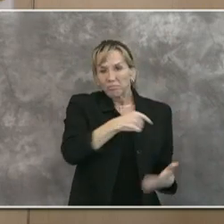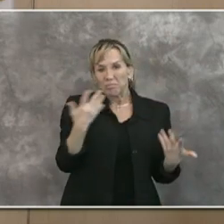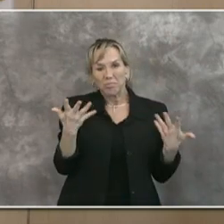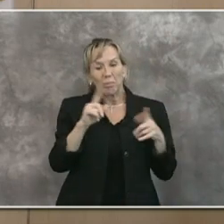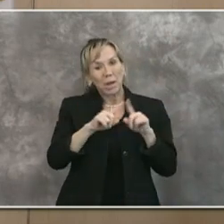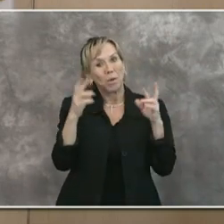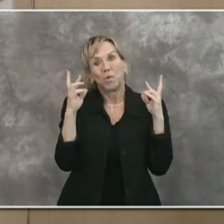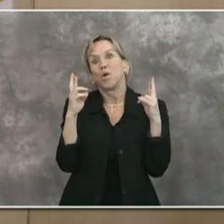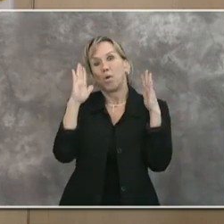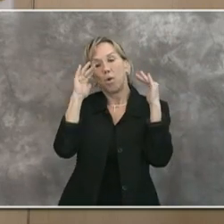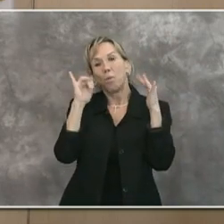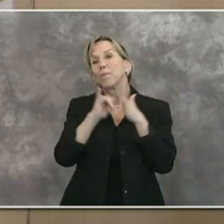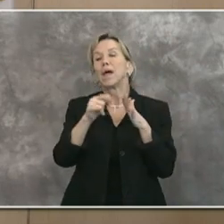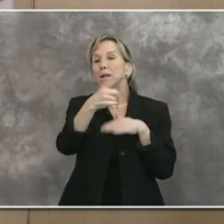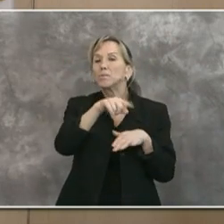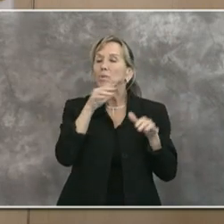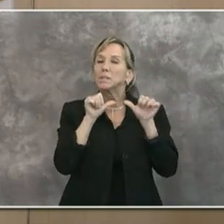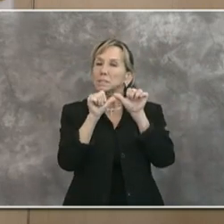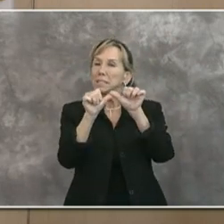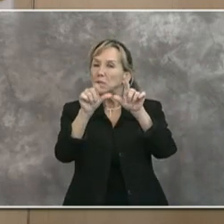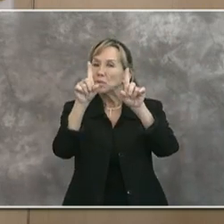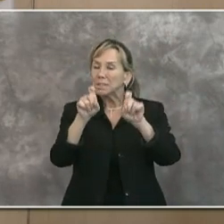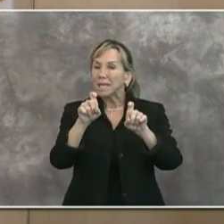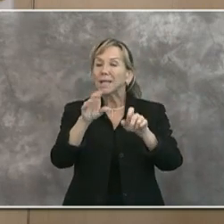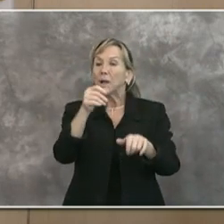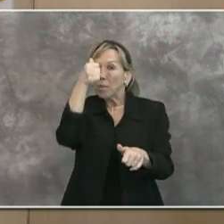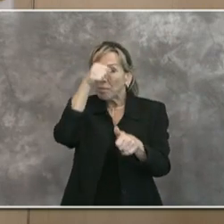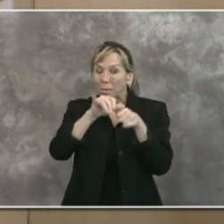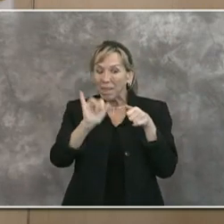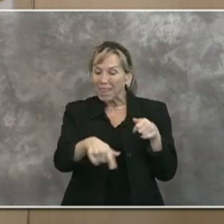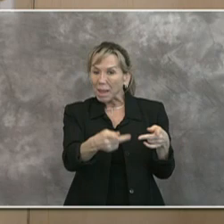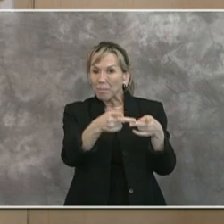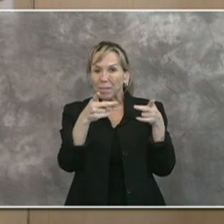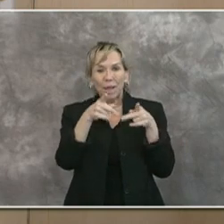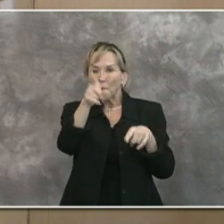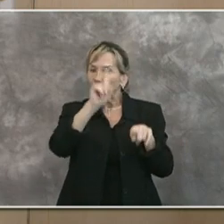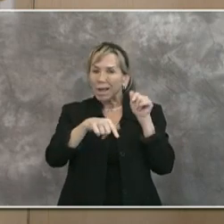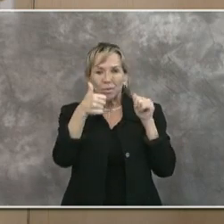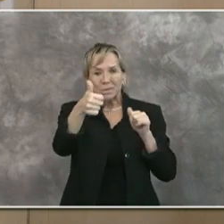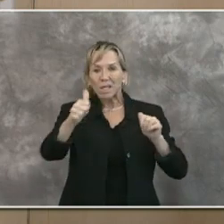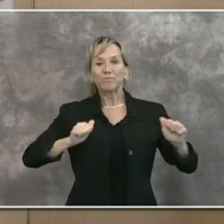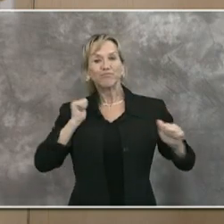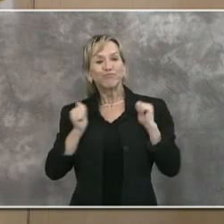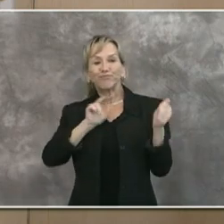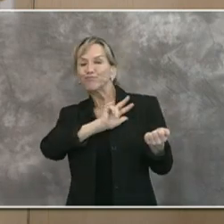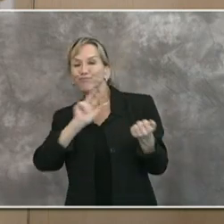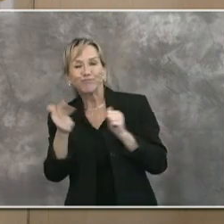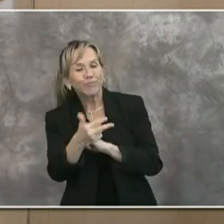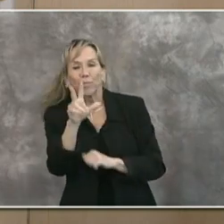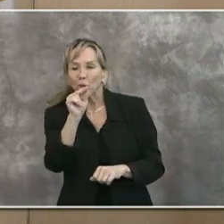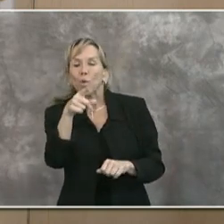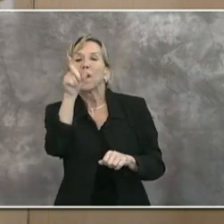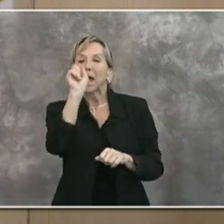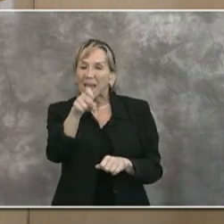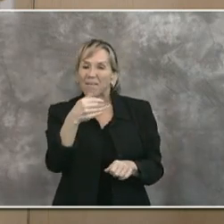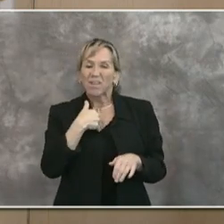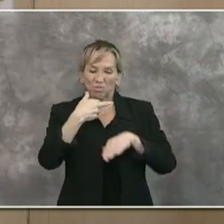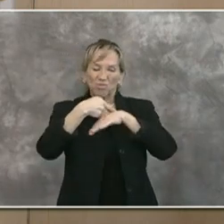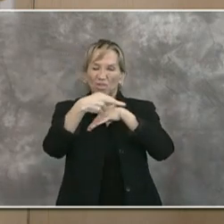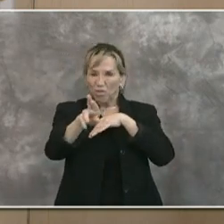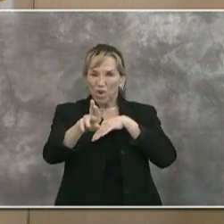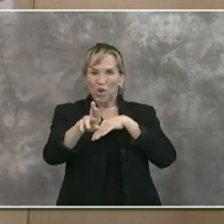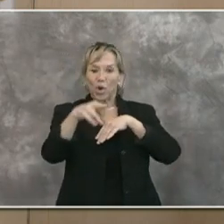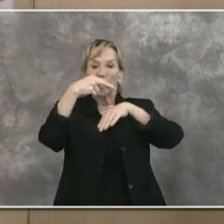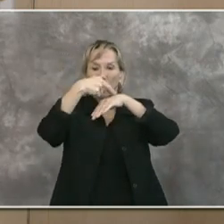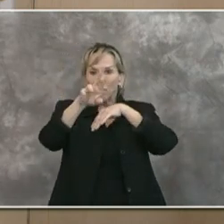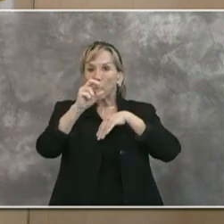that individuals, and this is by referral only, so it is facilitated through the provider that we are working with to